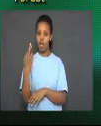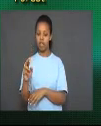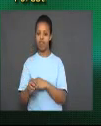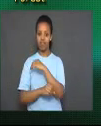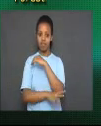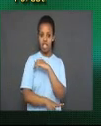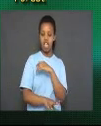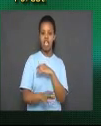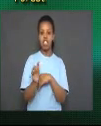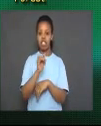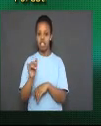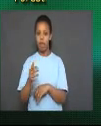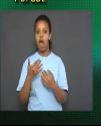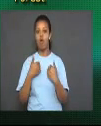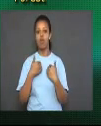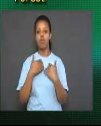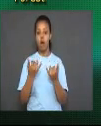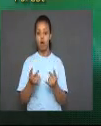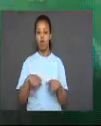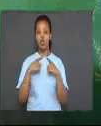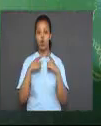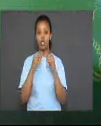still exist in the soil.